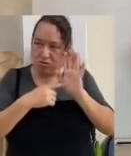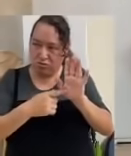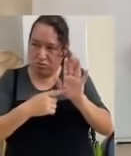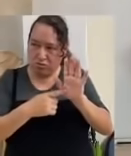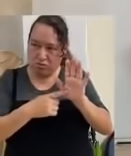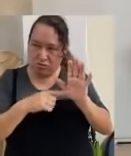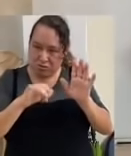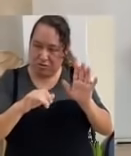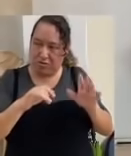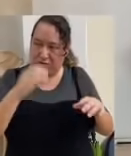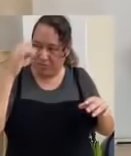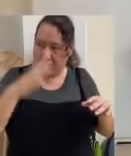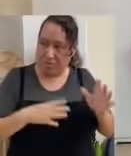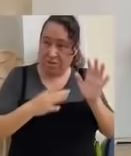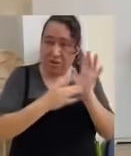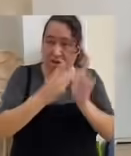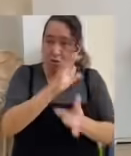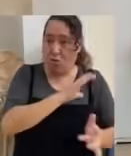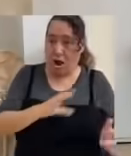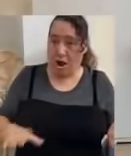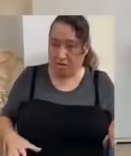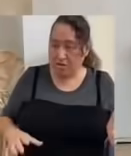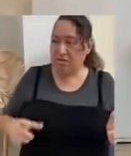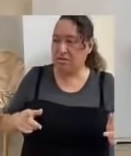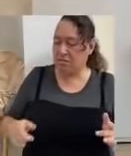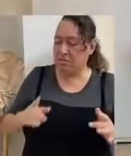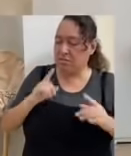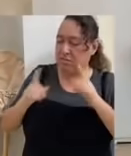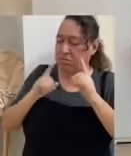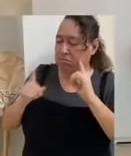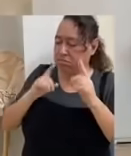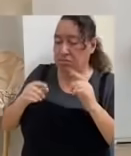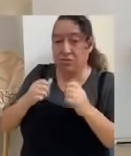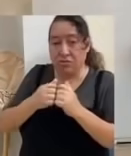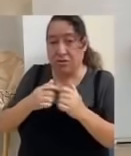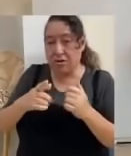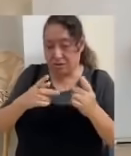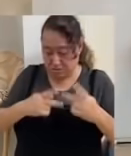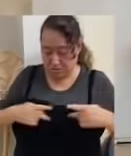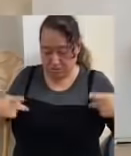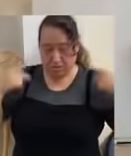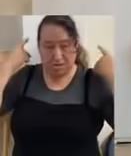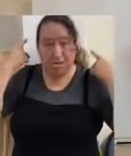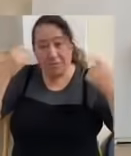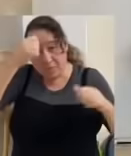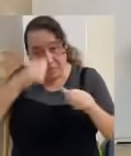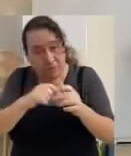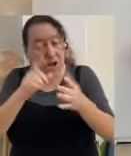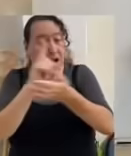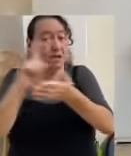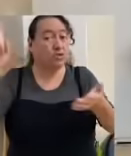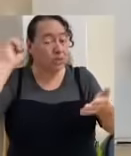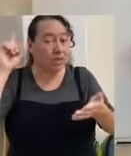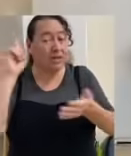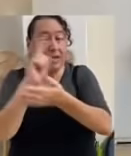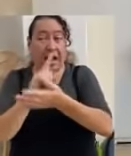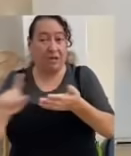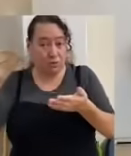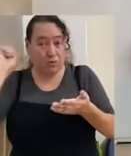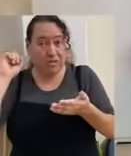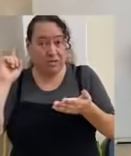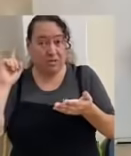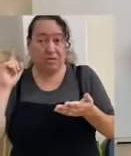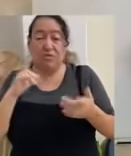Jesus Christ finishes talking up to the Pharisees about marriage. You remember last week? So